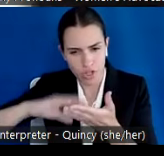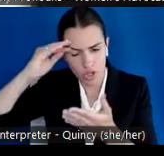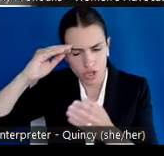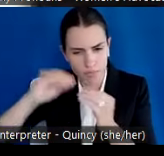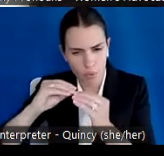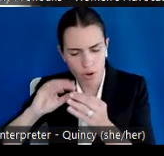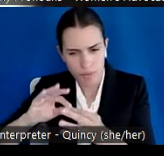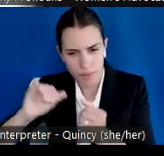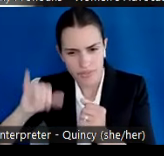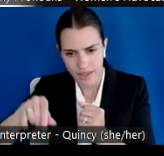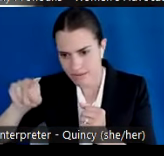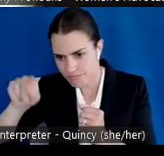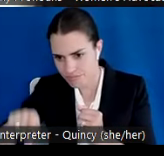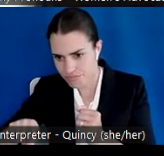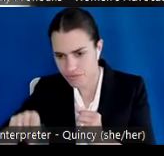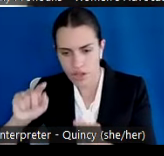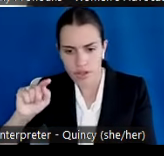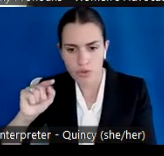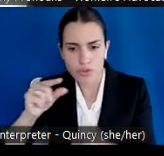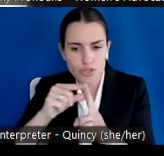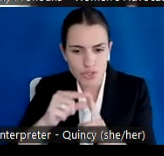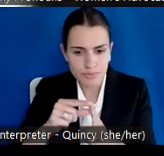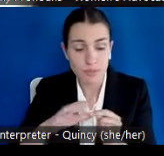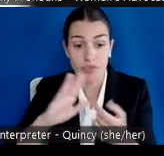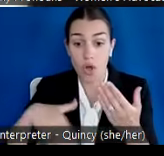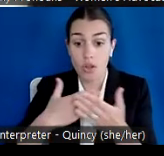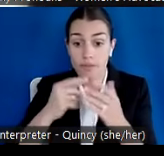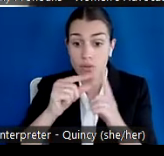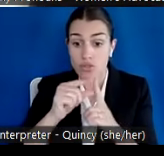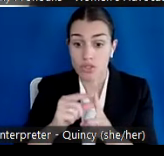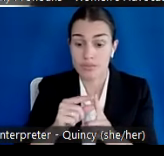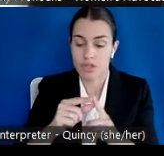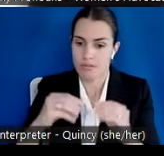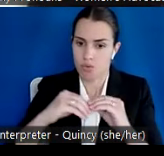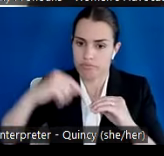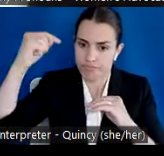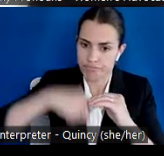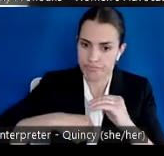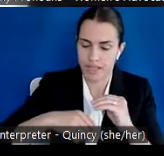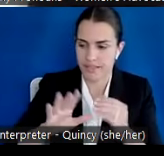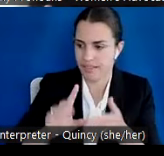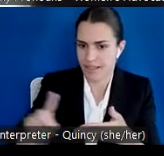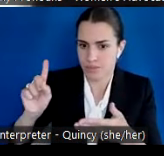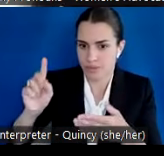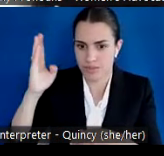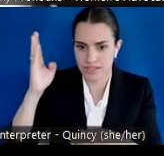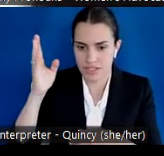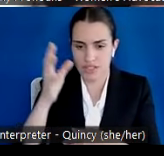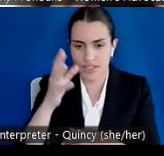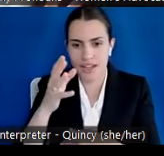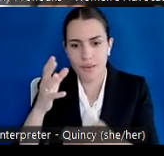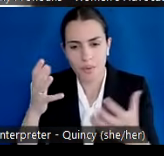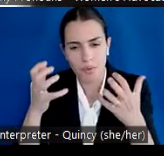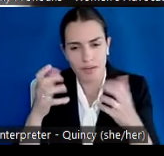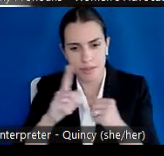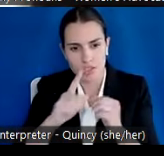paradox. So all of these terms are also available in depth in our first presentation and available in these slides. We really wanted to make sure that